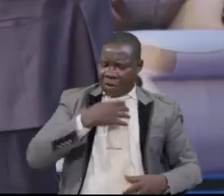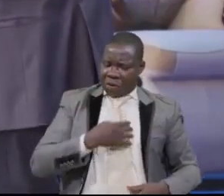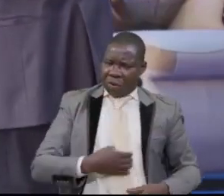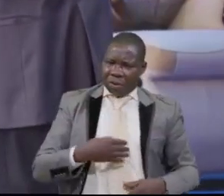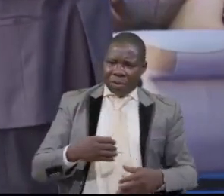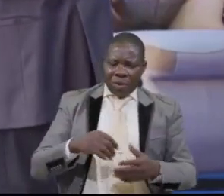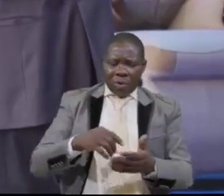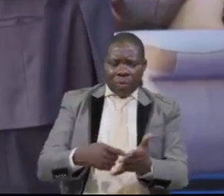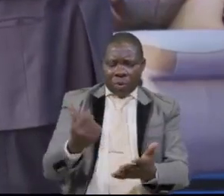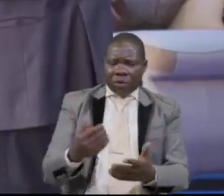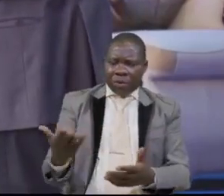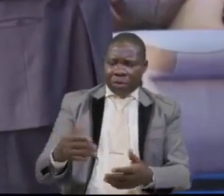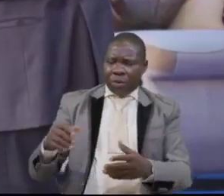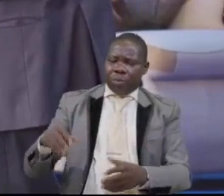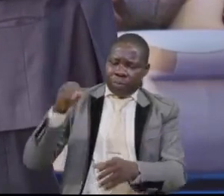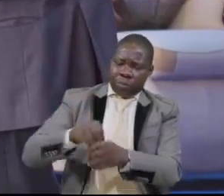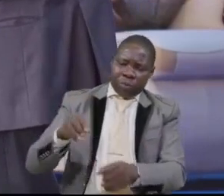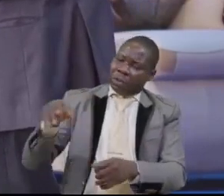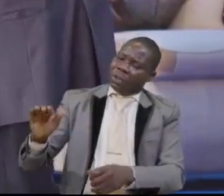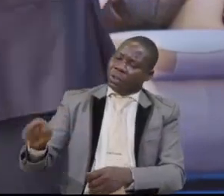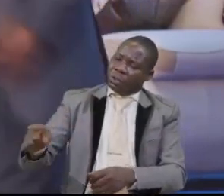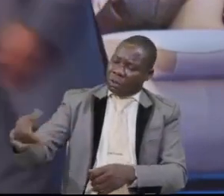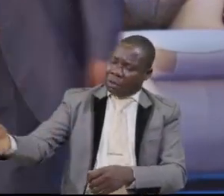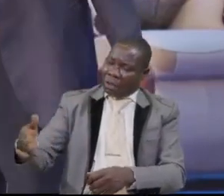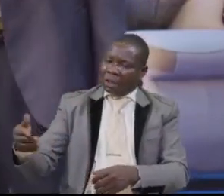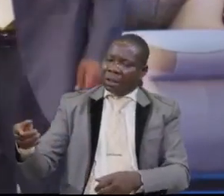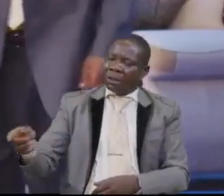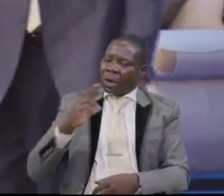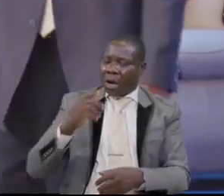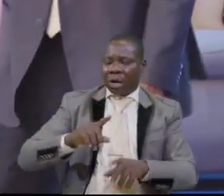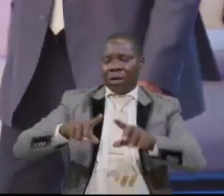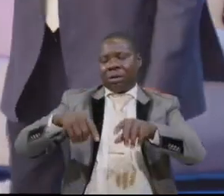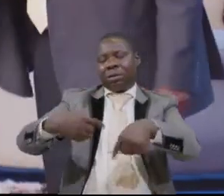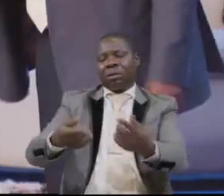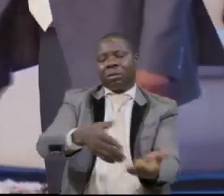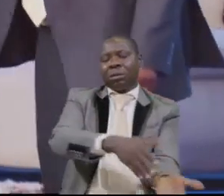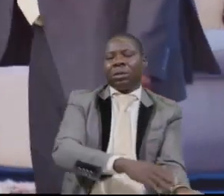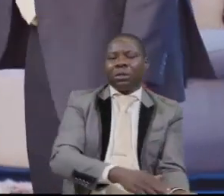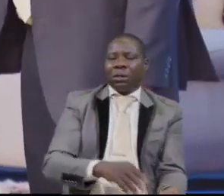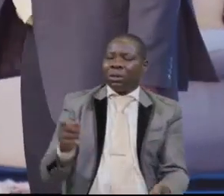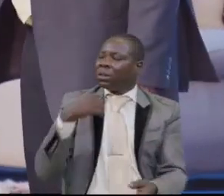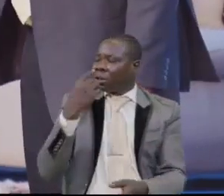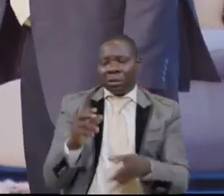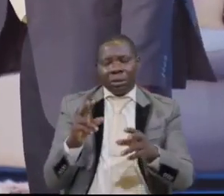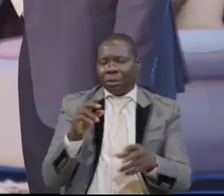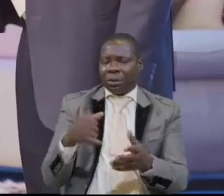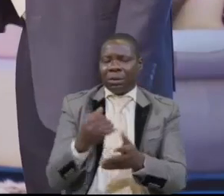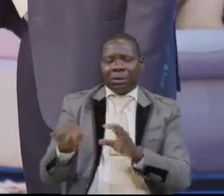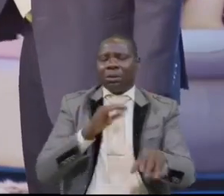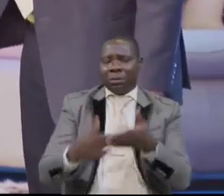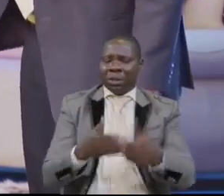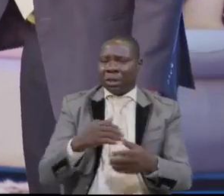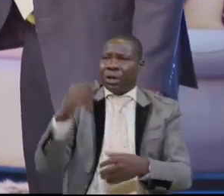there you are gone oh you said it doesn't matter God determines how my life will end